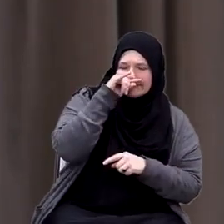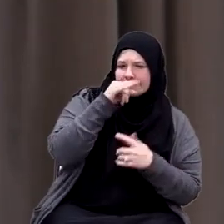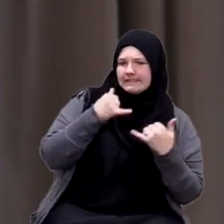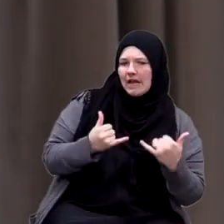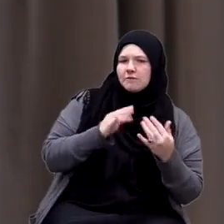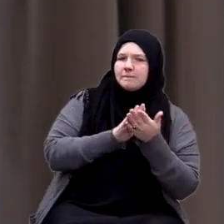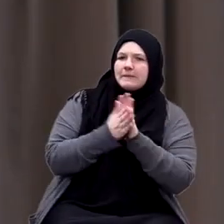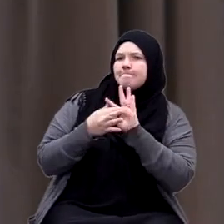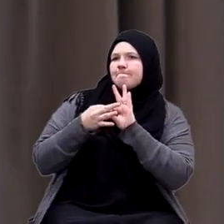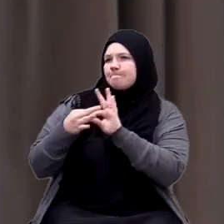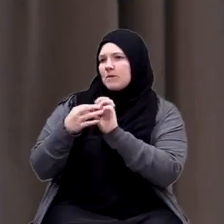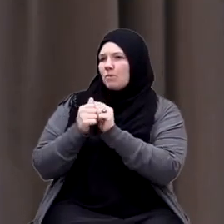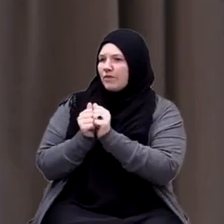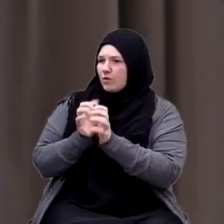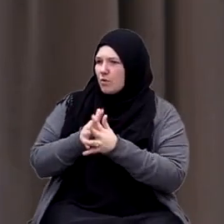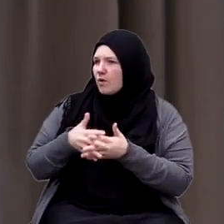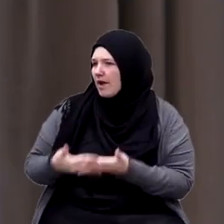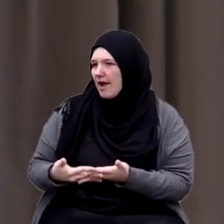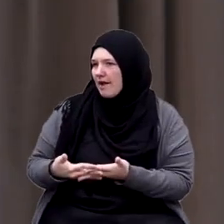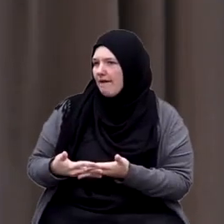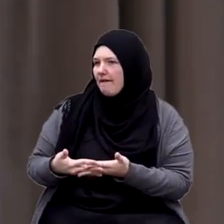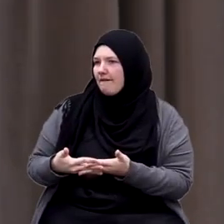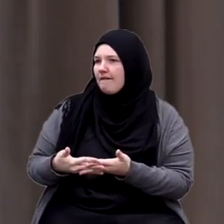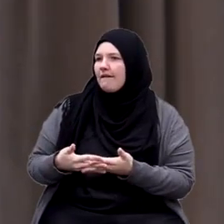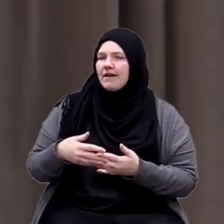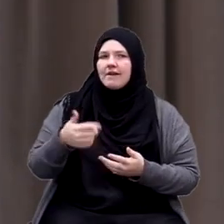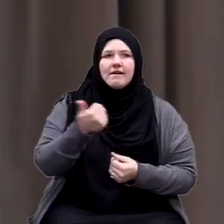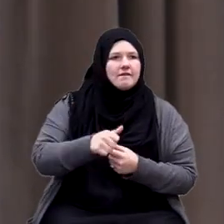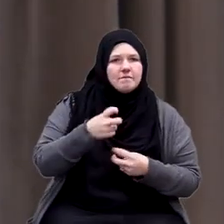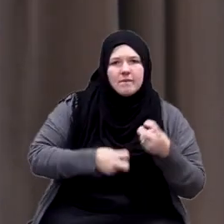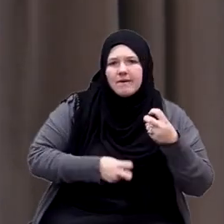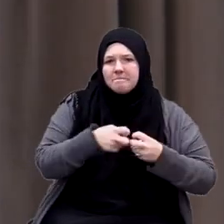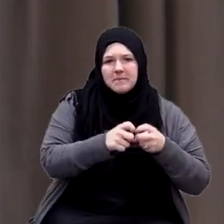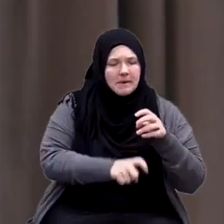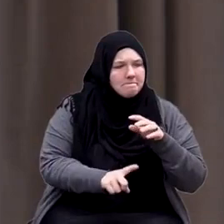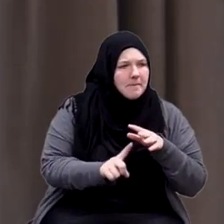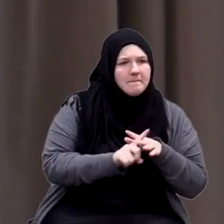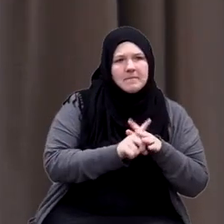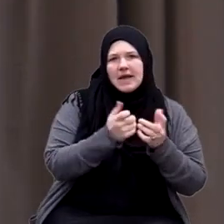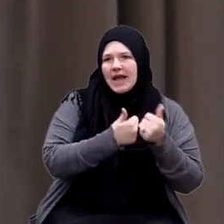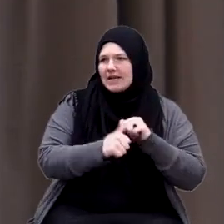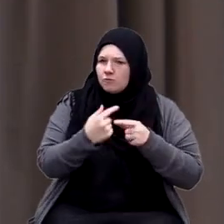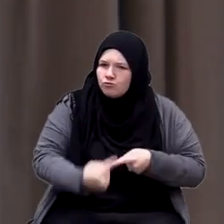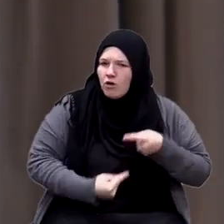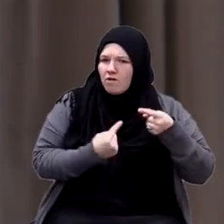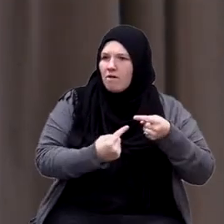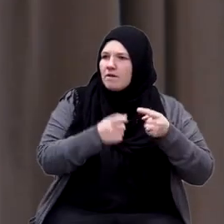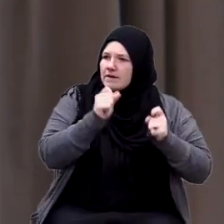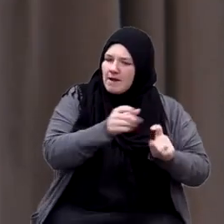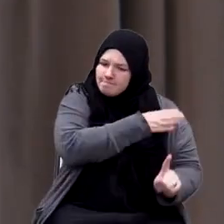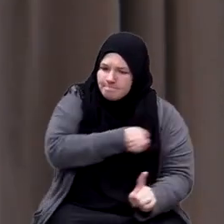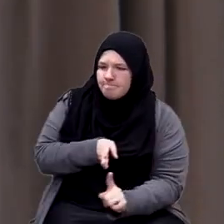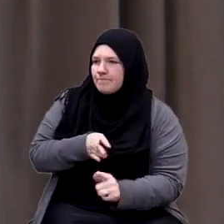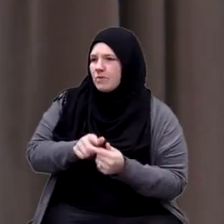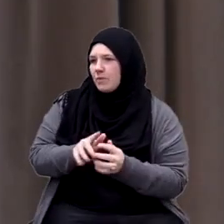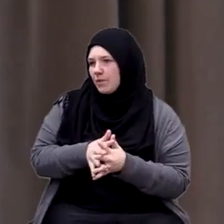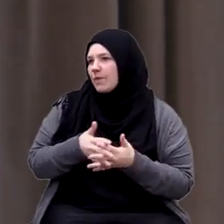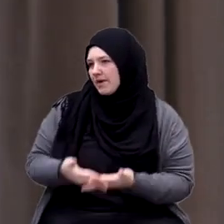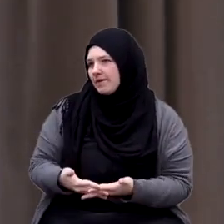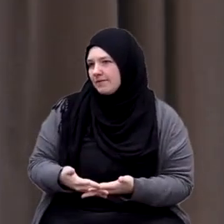Quran. Their roots are in the Quran and their lives are in the